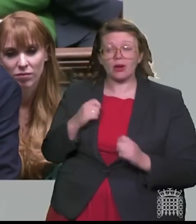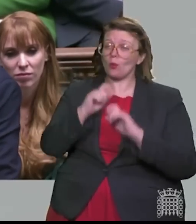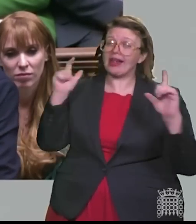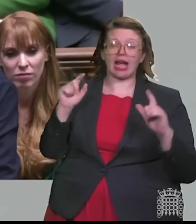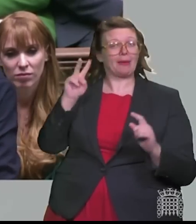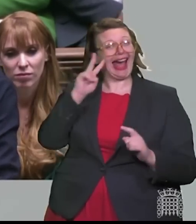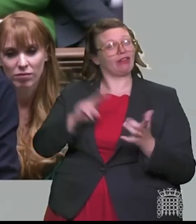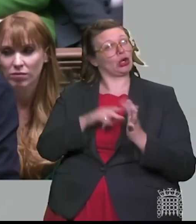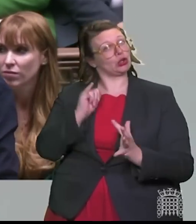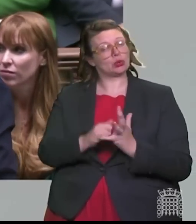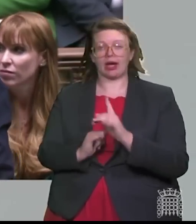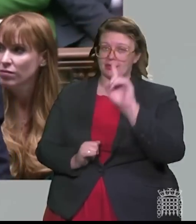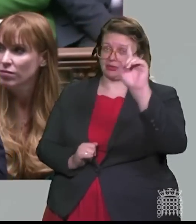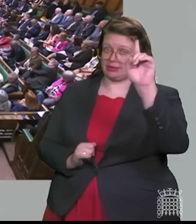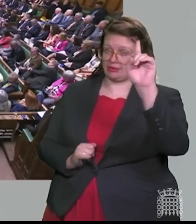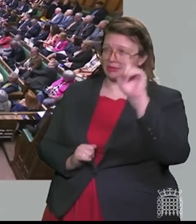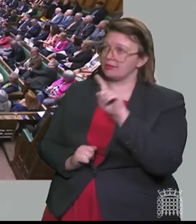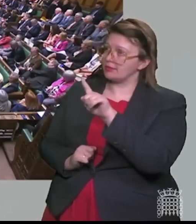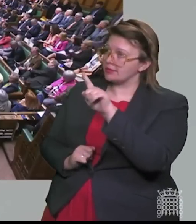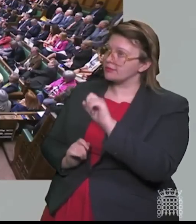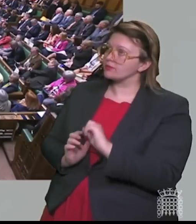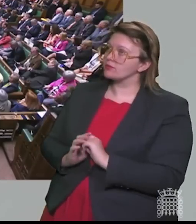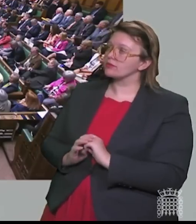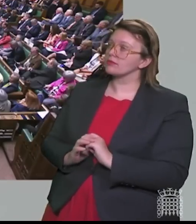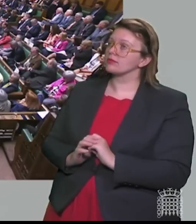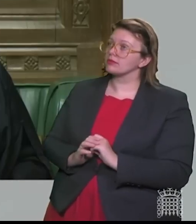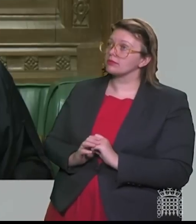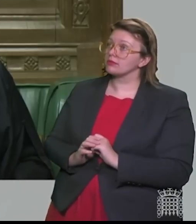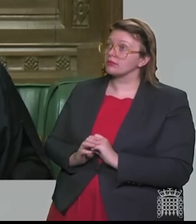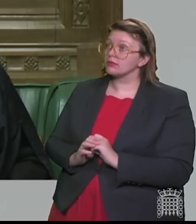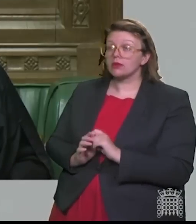see what this government... Order. Mr. Bristow, I think you're going to be leaving.